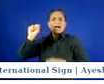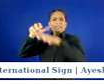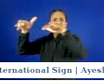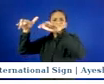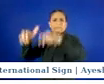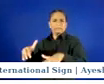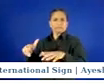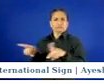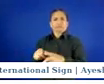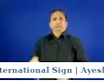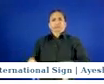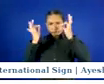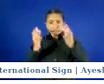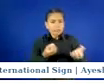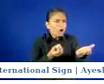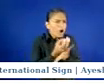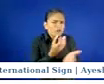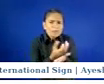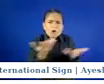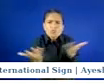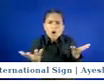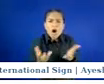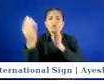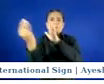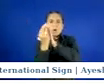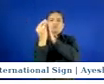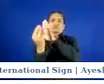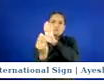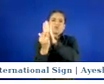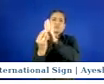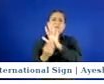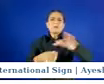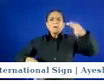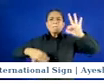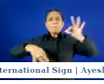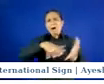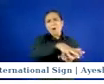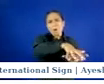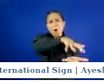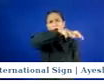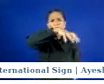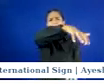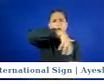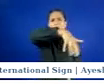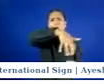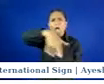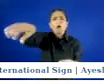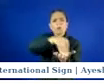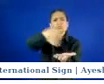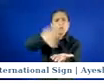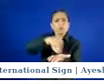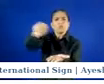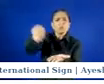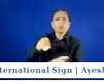assess data, you come back to the offices, you have to re-enter that data in the system. We can safely say that is